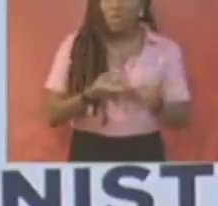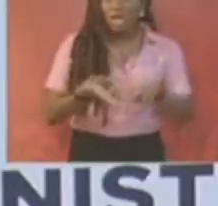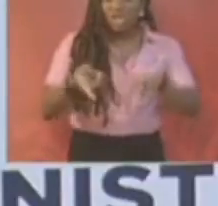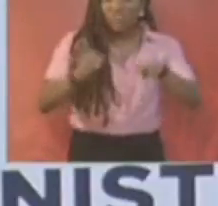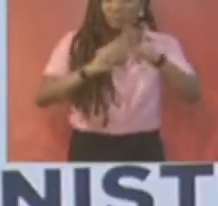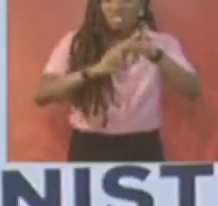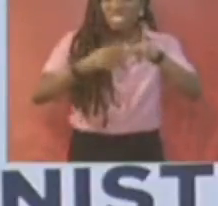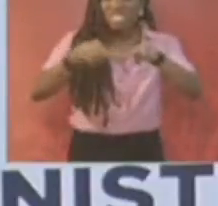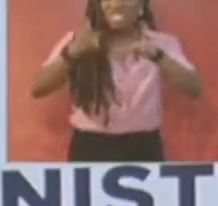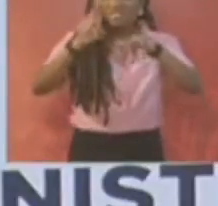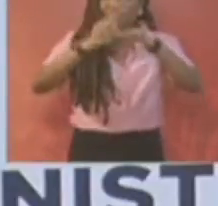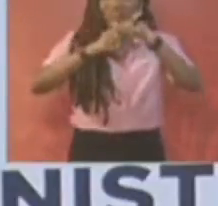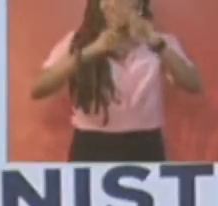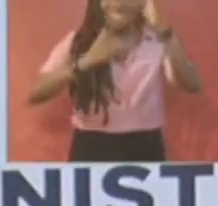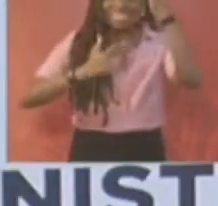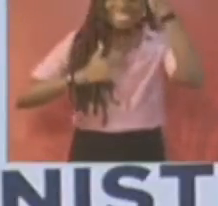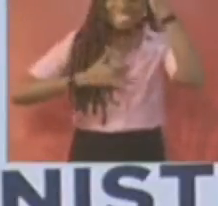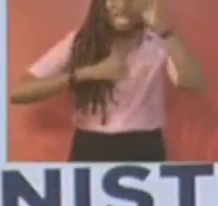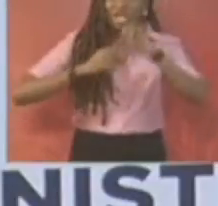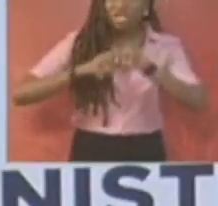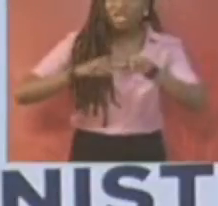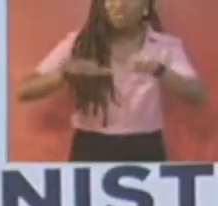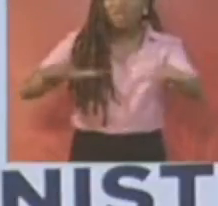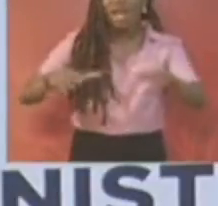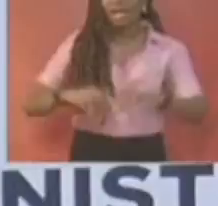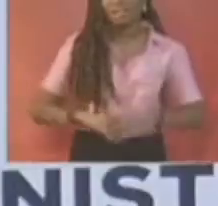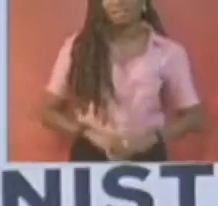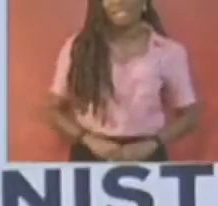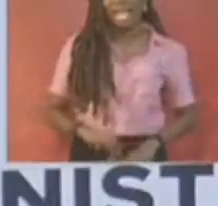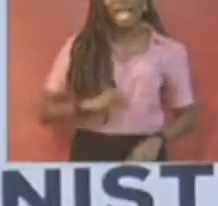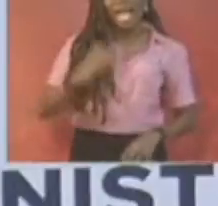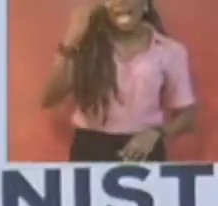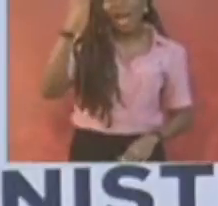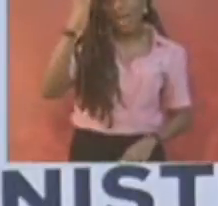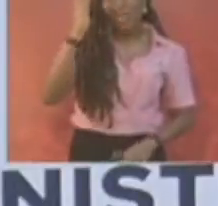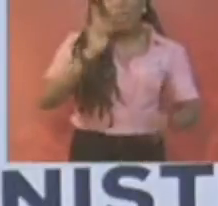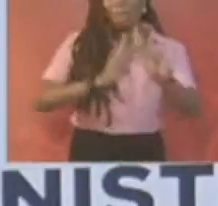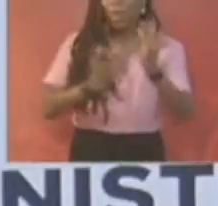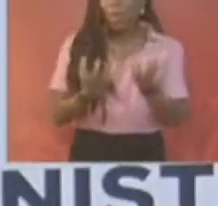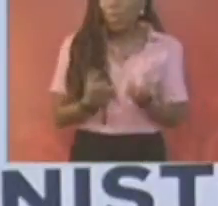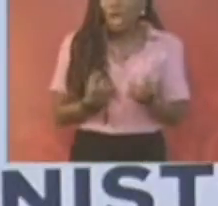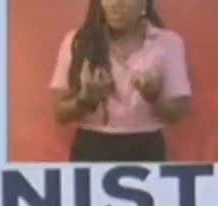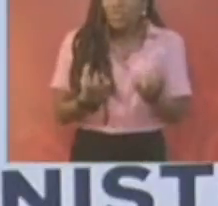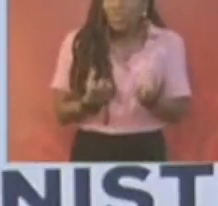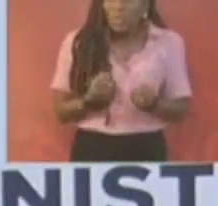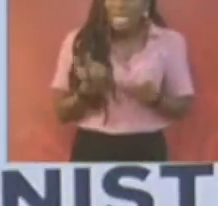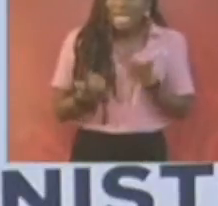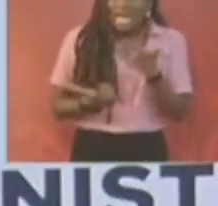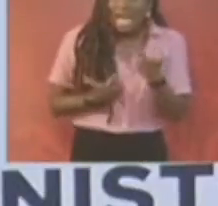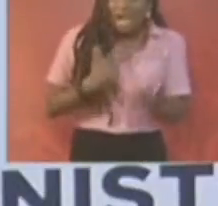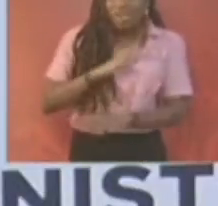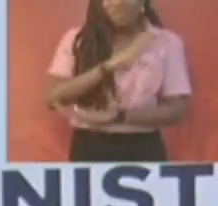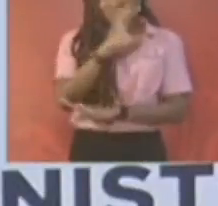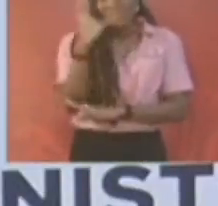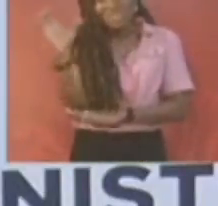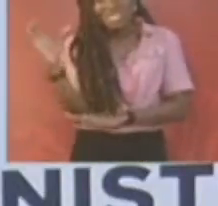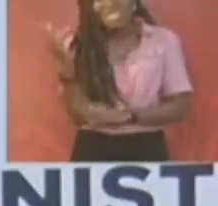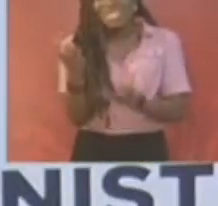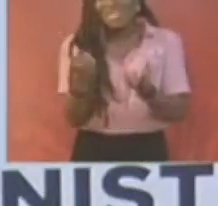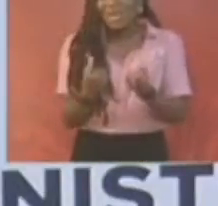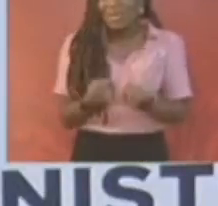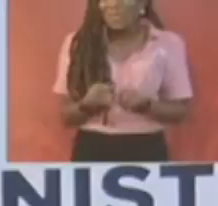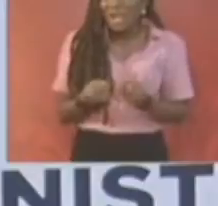move towards the end of the year. We know that there is the desire to congregate. We know that there is the desire to